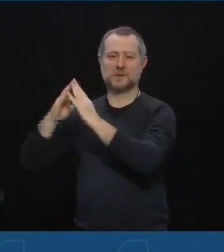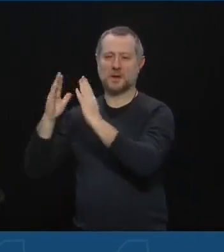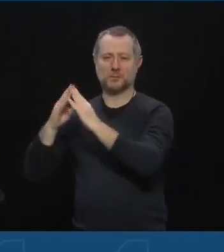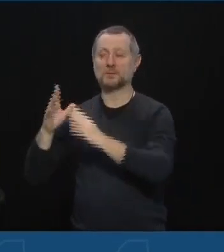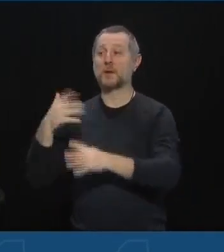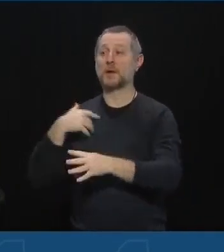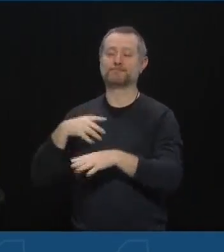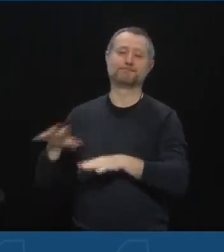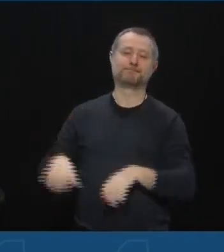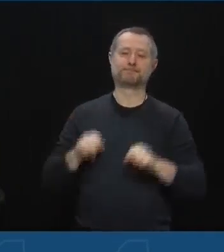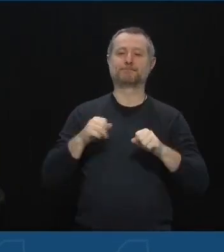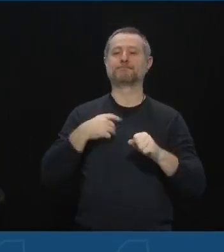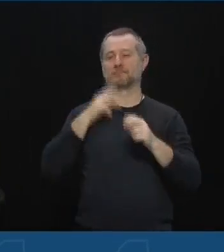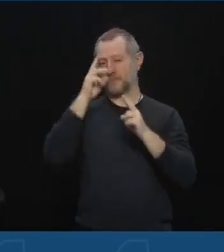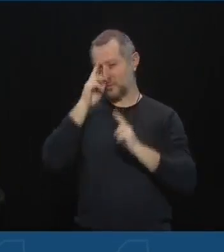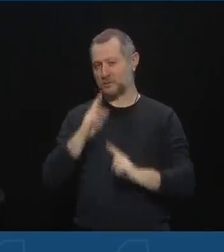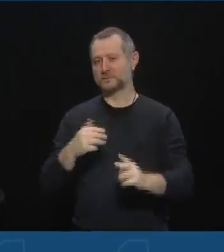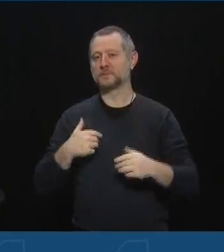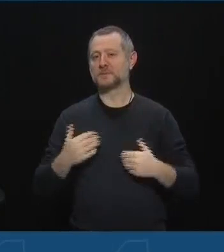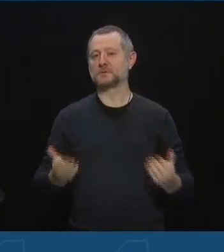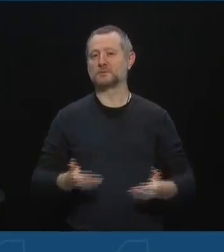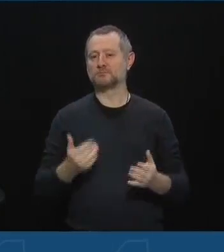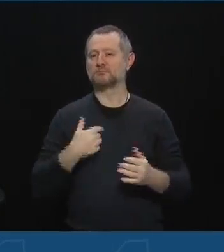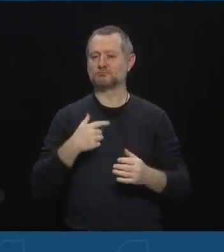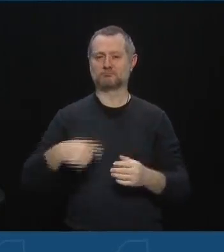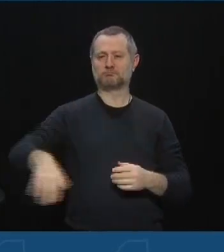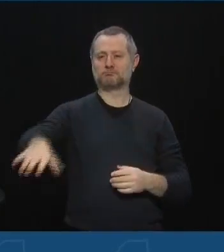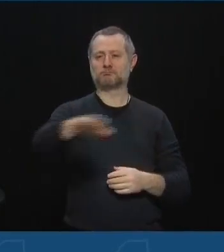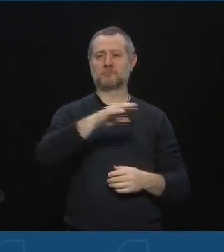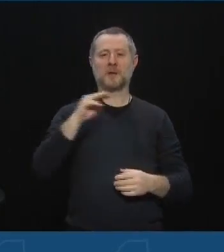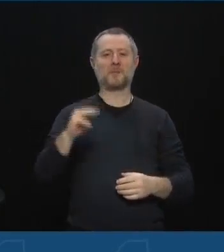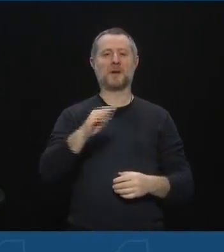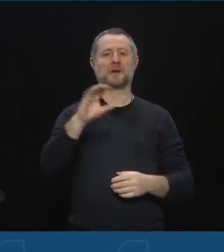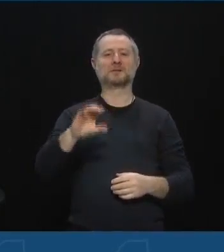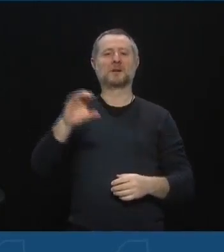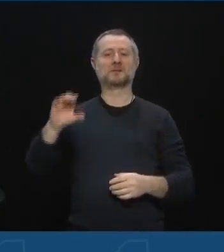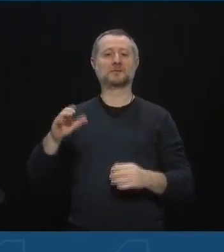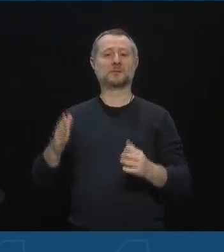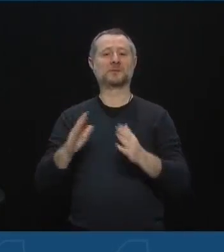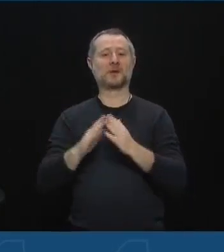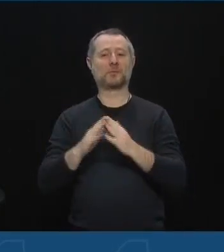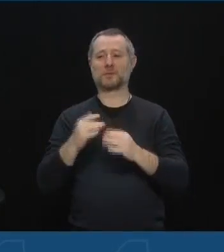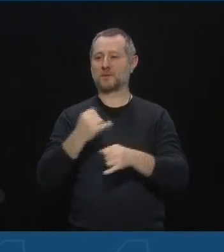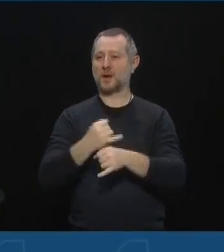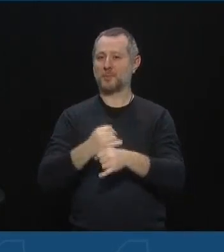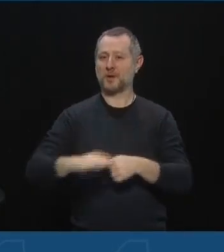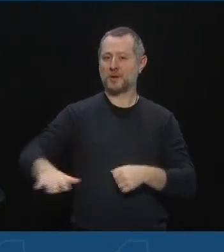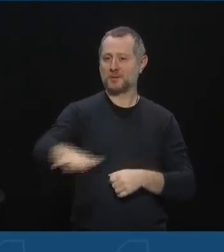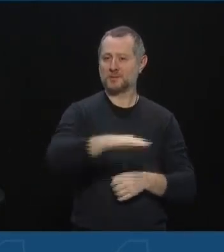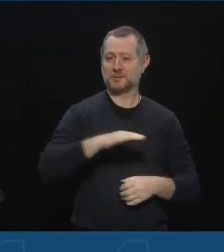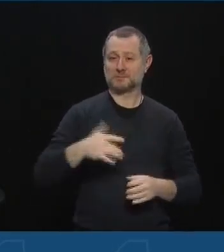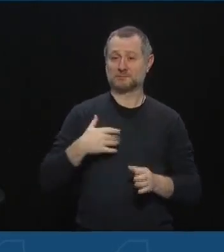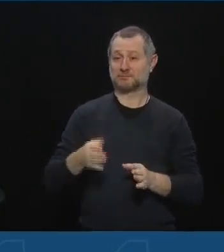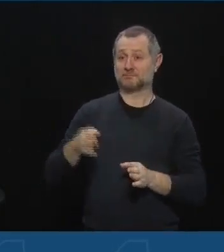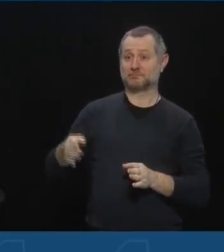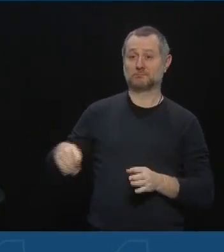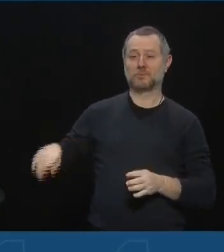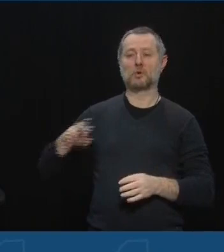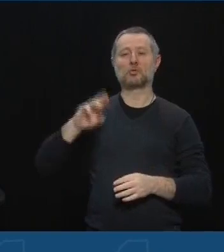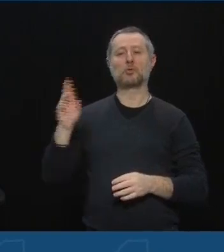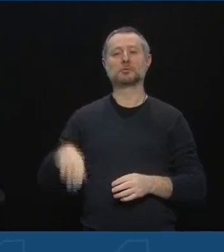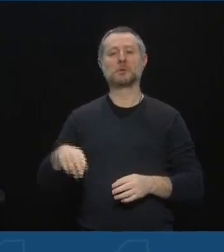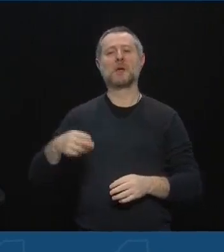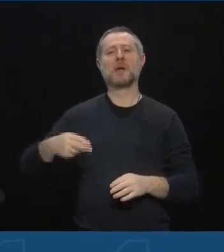of welcoming you all to MCC's downtown campus, located adjacent to Rochester's beautiful High Falls and the Genesee